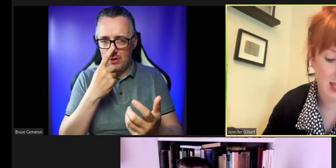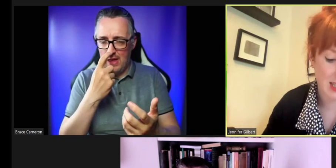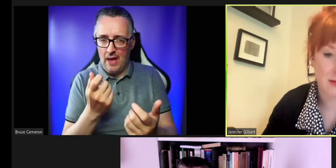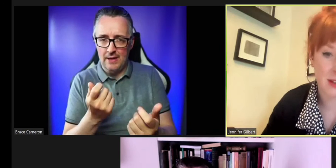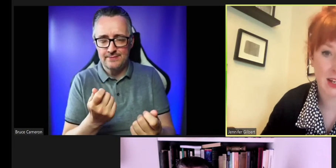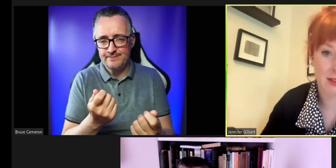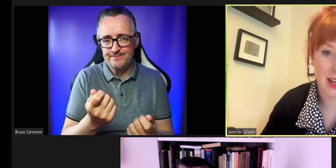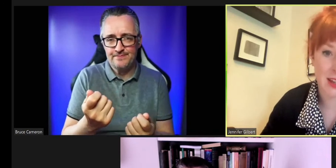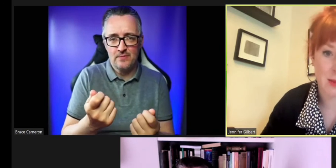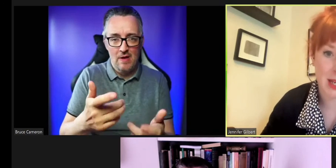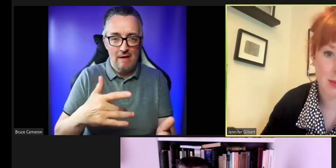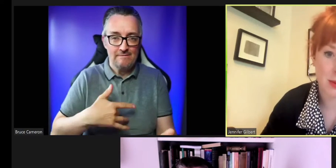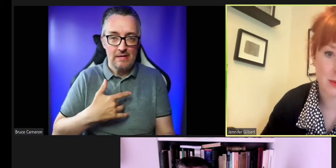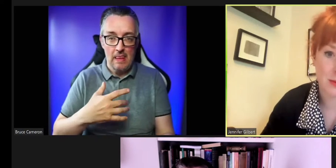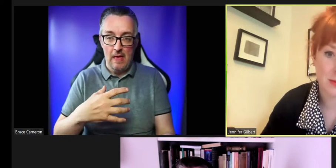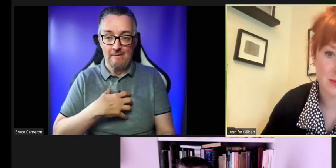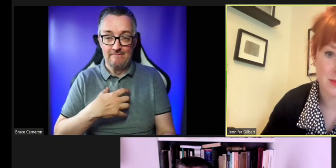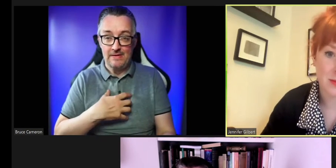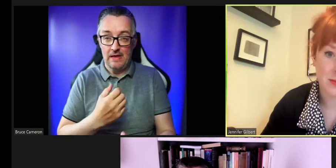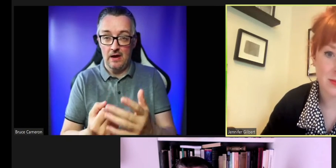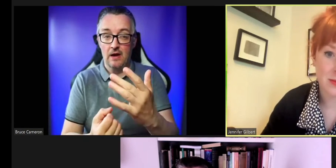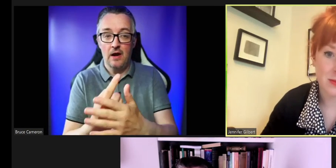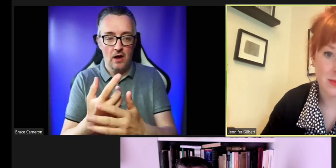when you sense fear in other people?